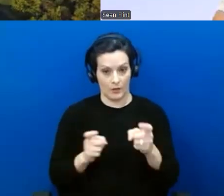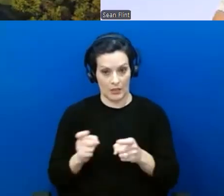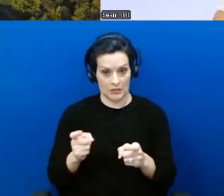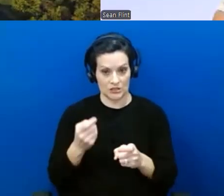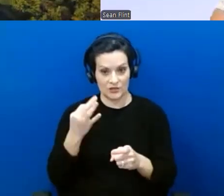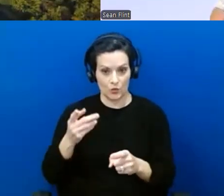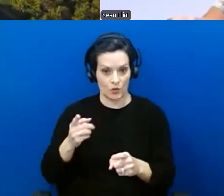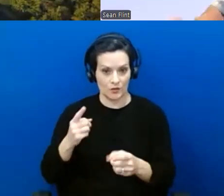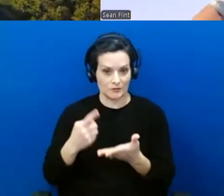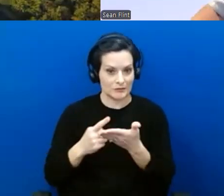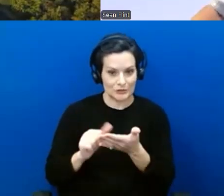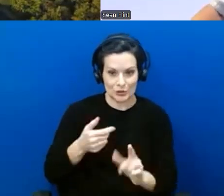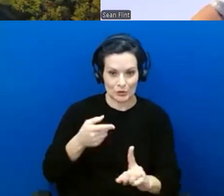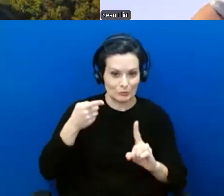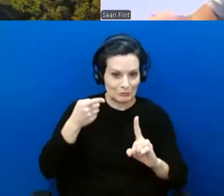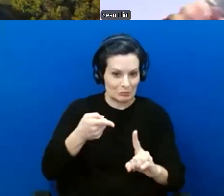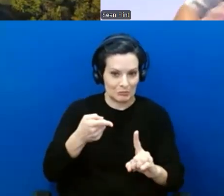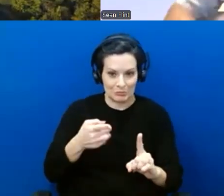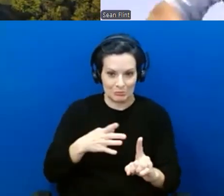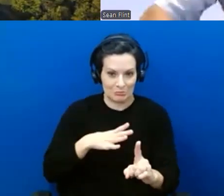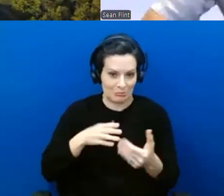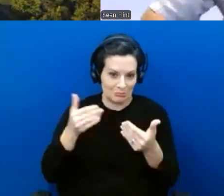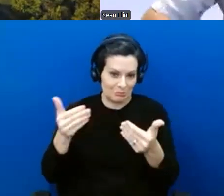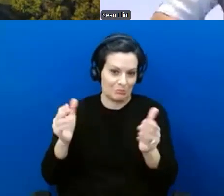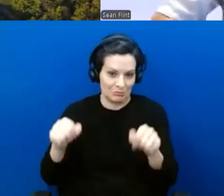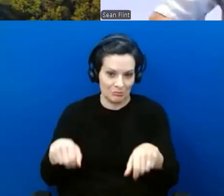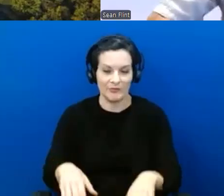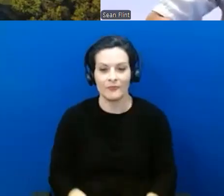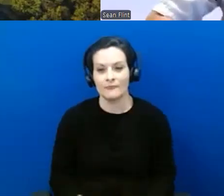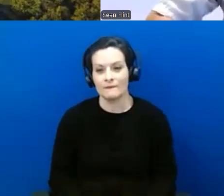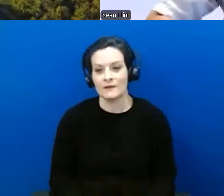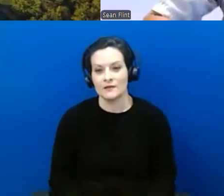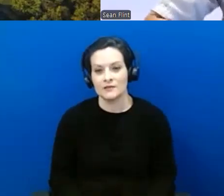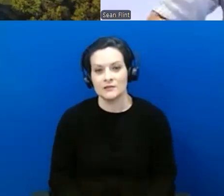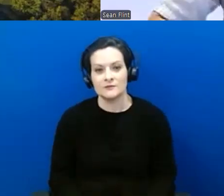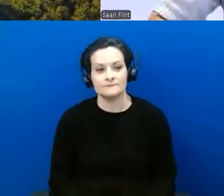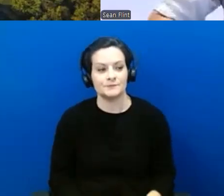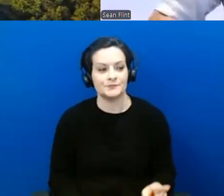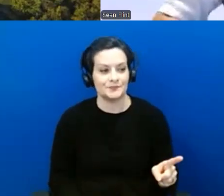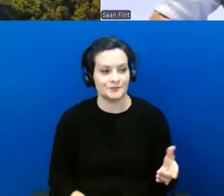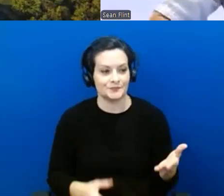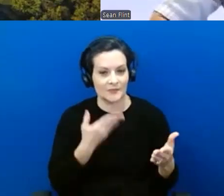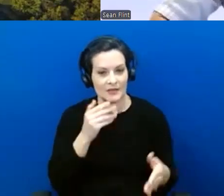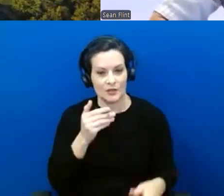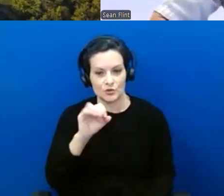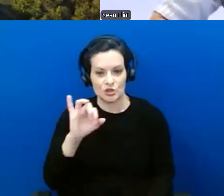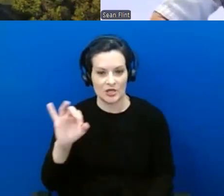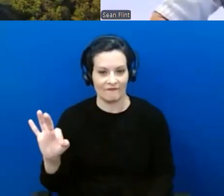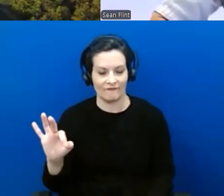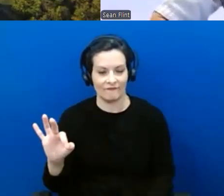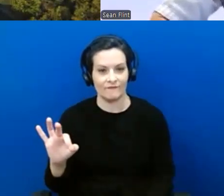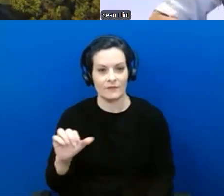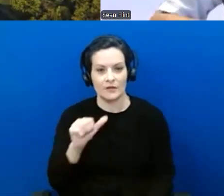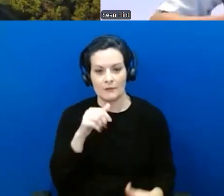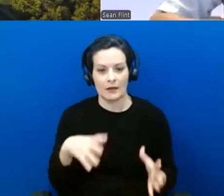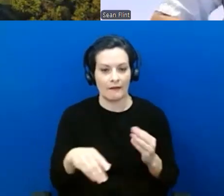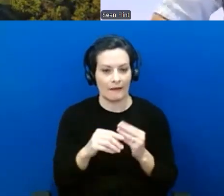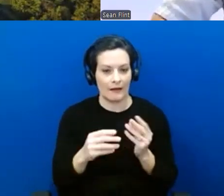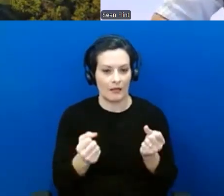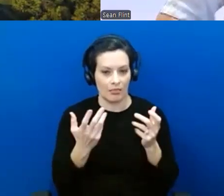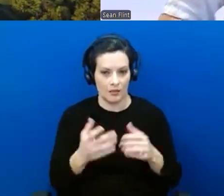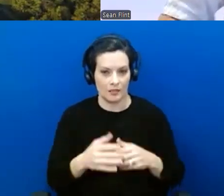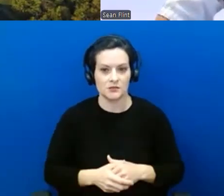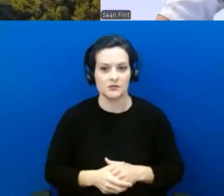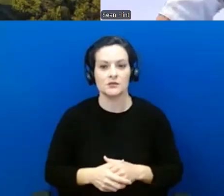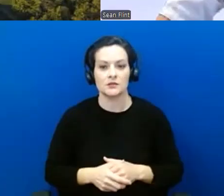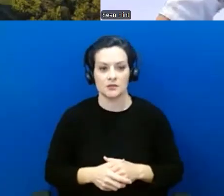else in mind, I don't want to stop you from that. Yeah, no, thanks, Jeff. I don't have a whole lot to add, but maybe